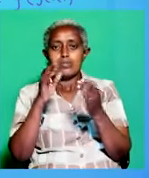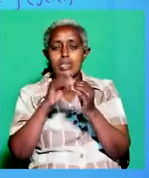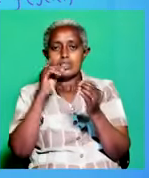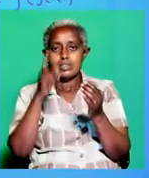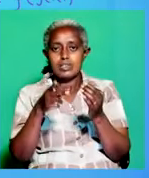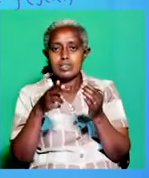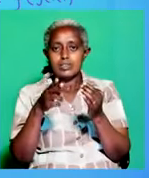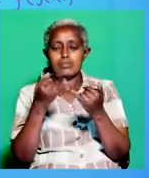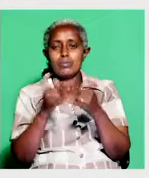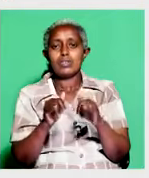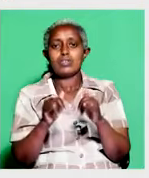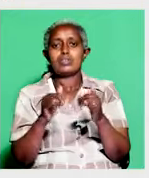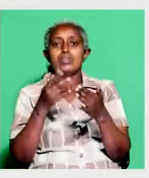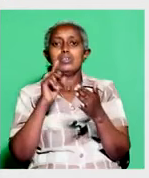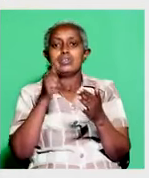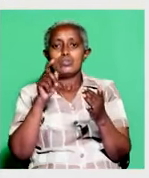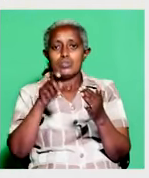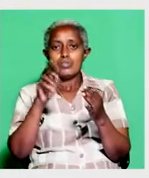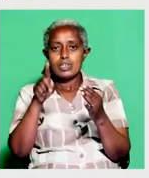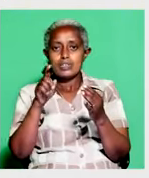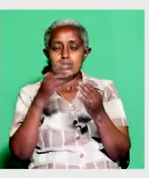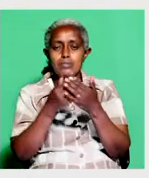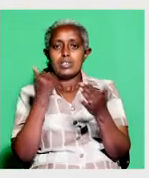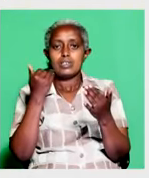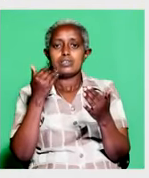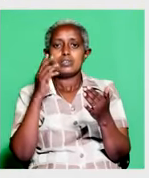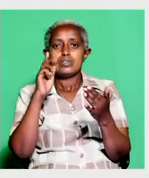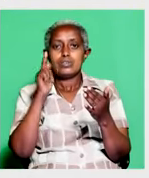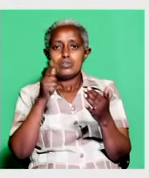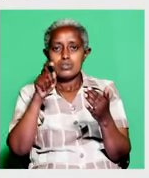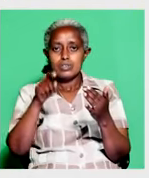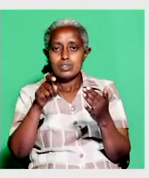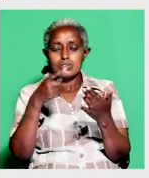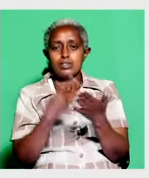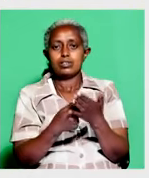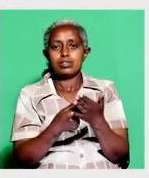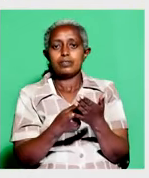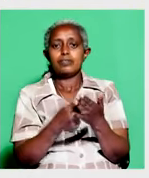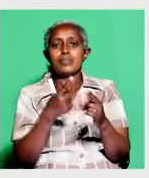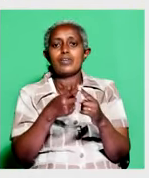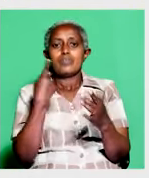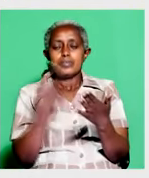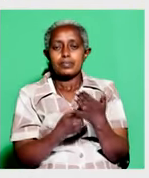x. I have also g of x plus h minus g of x here. So from this